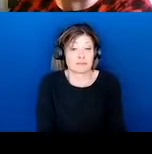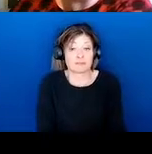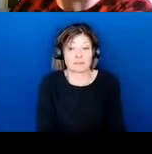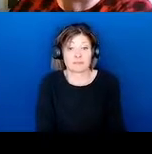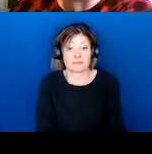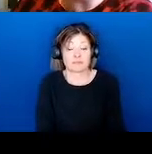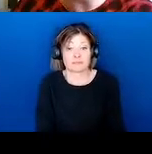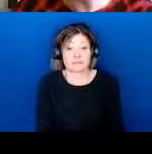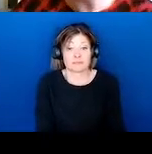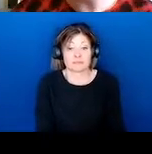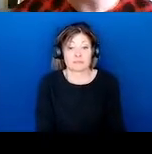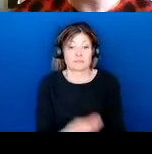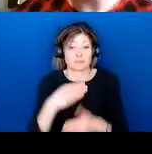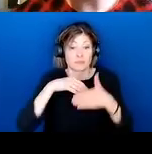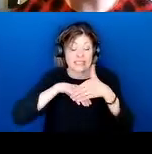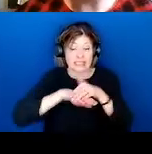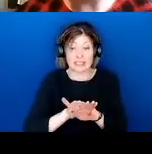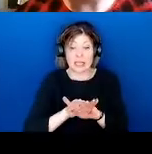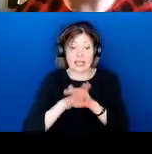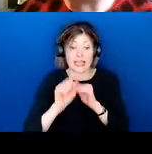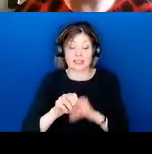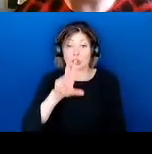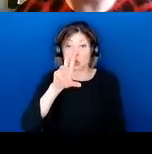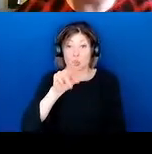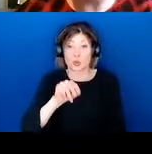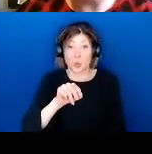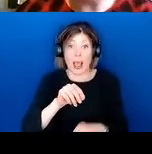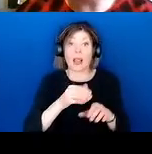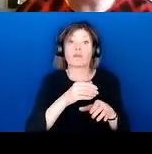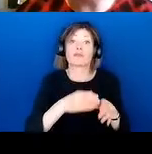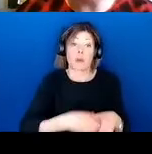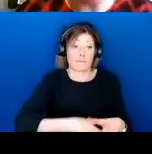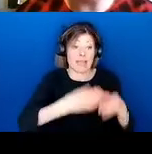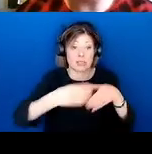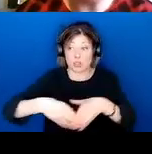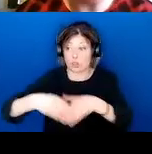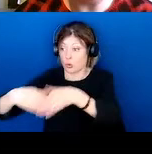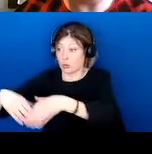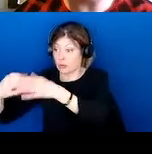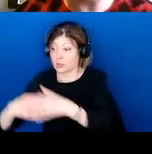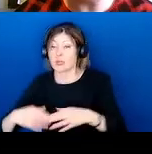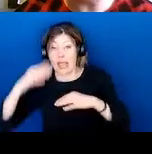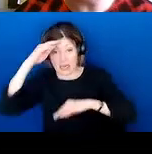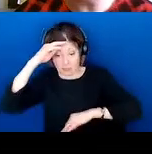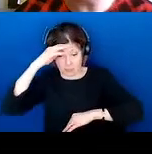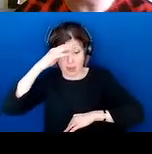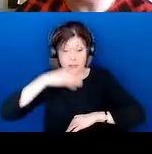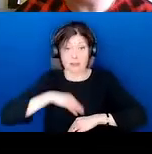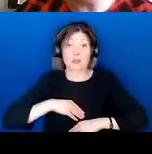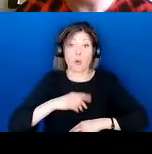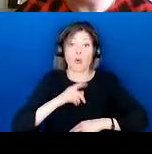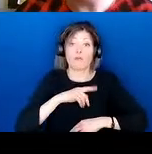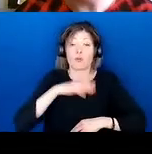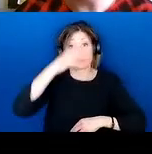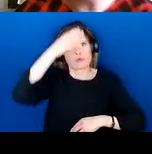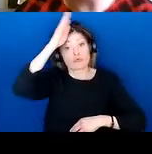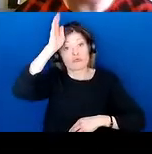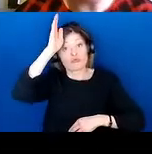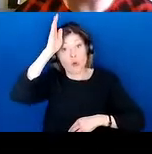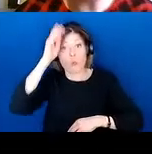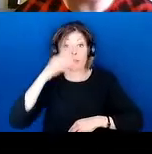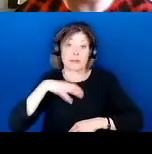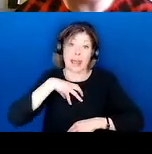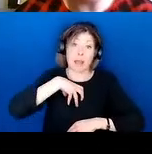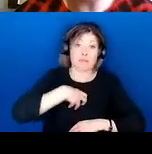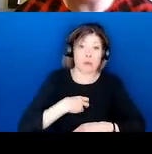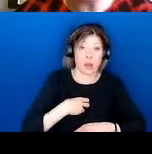Inside were 12 pedestals, displaying busts of Roman emperors that Hamilton brought back from Italy. All that